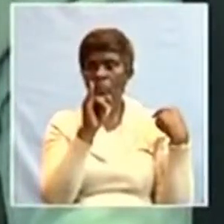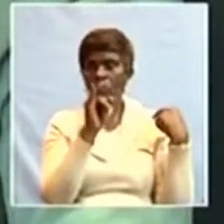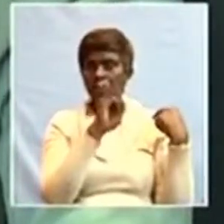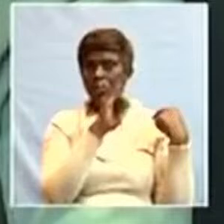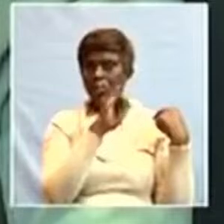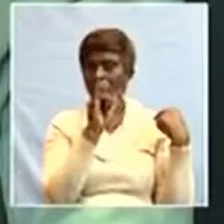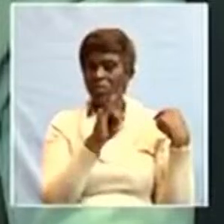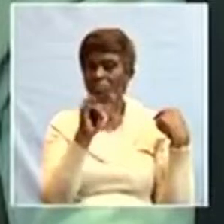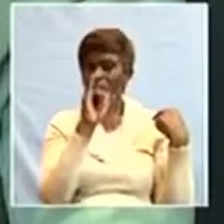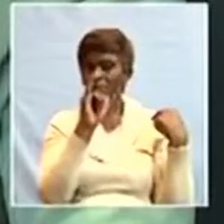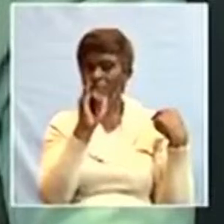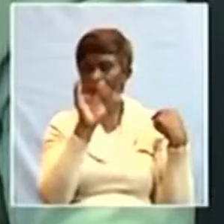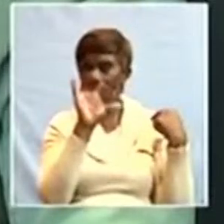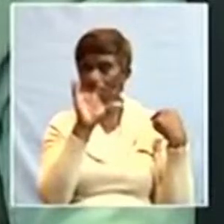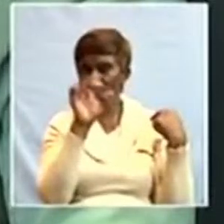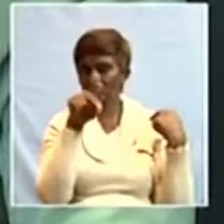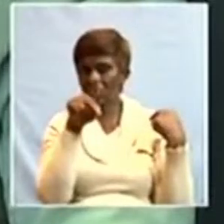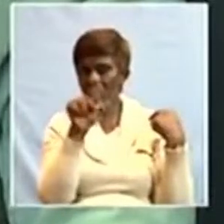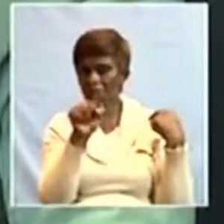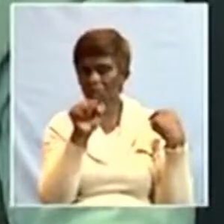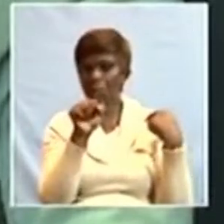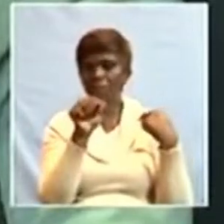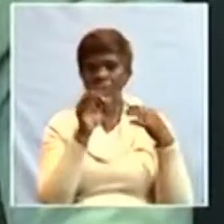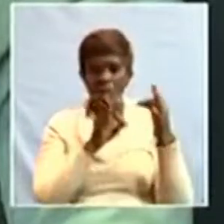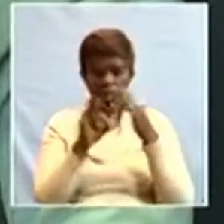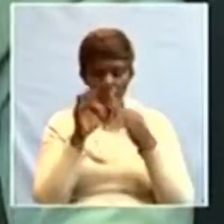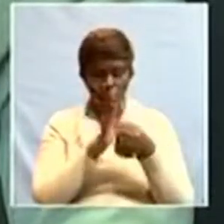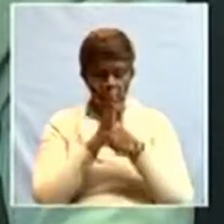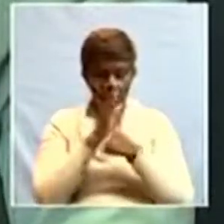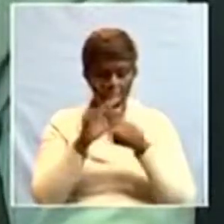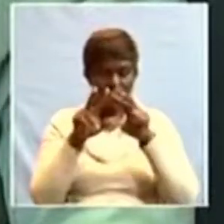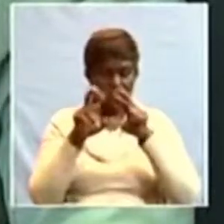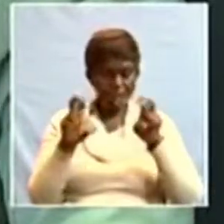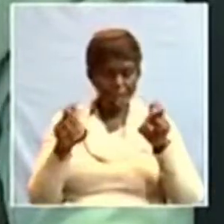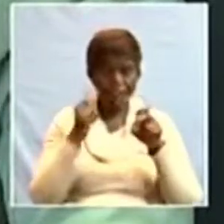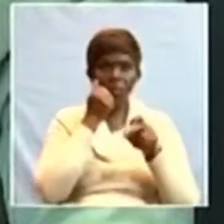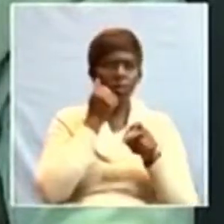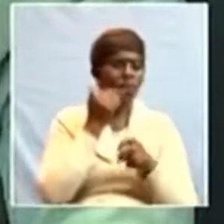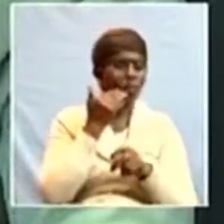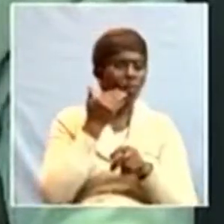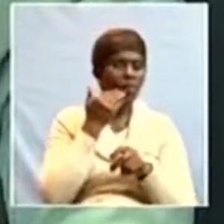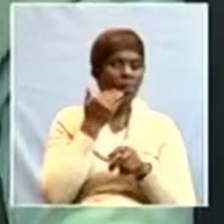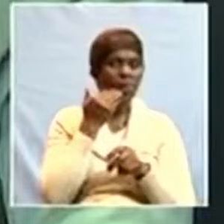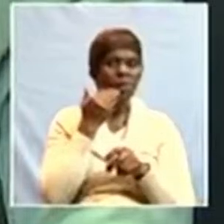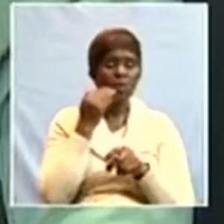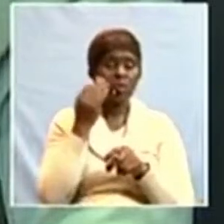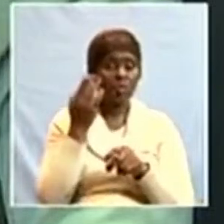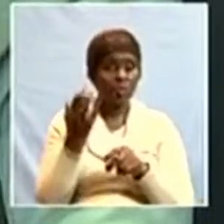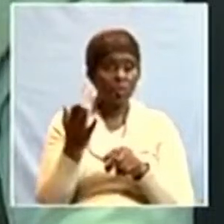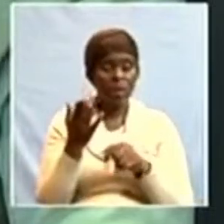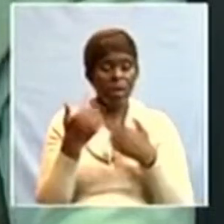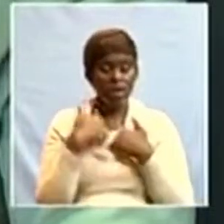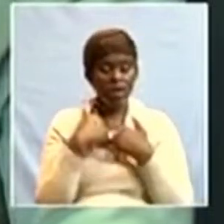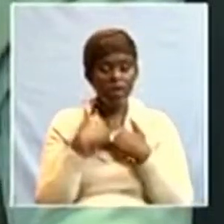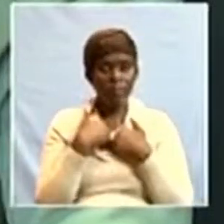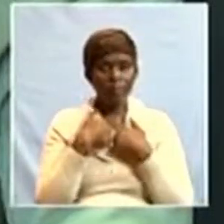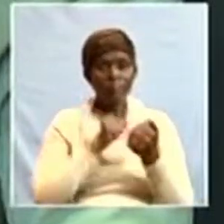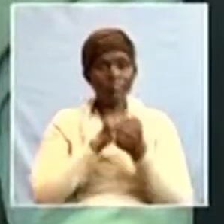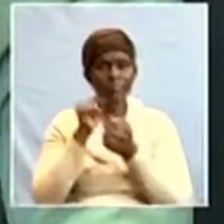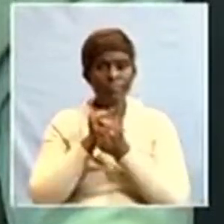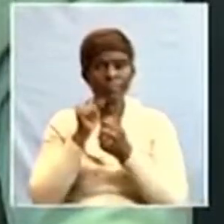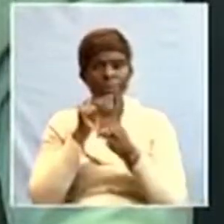ZIC reviewed that after examining household who passed the prox